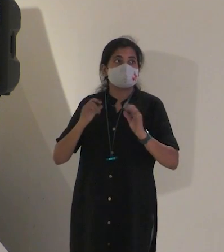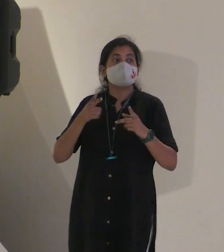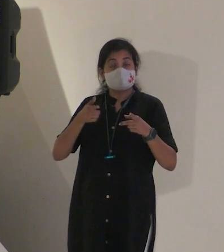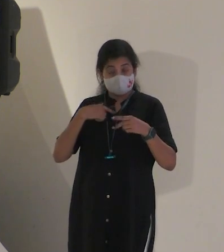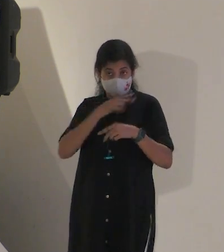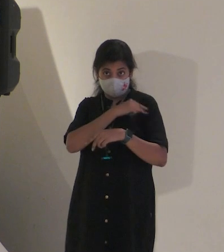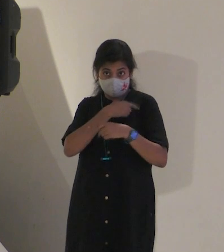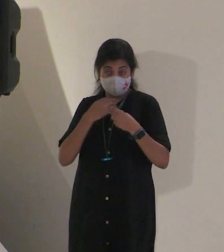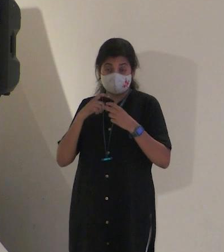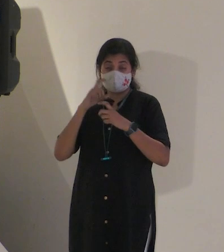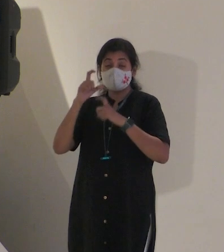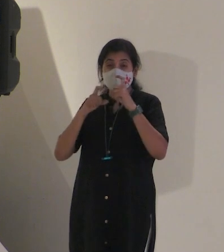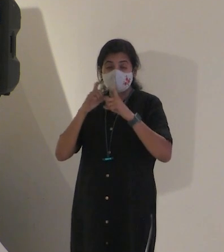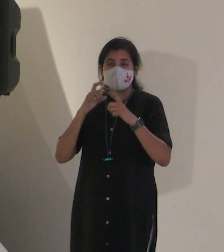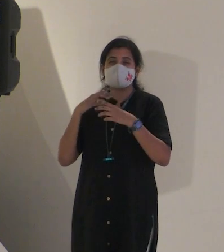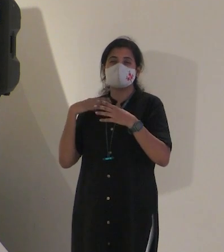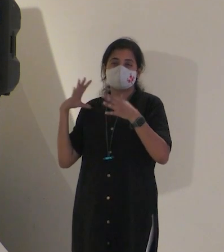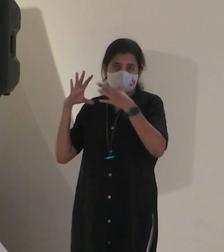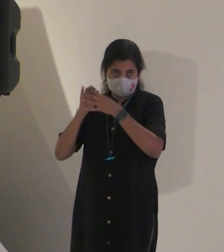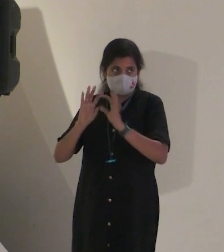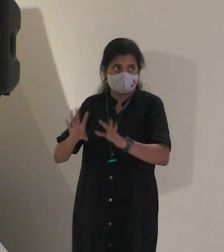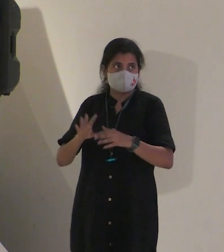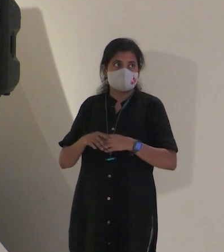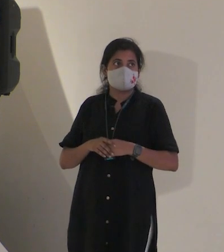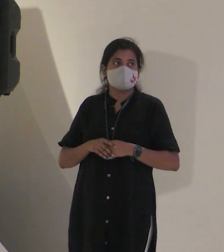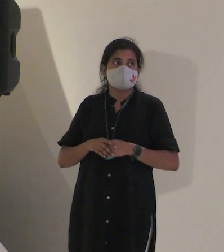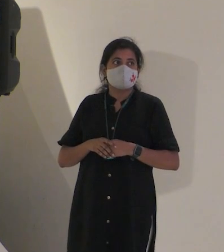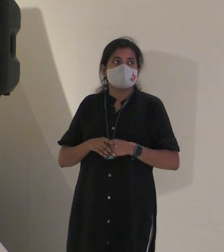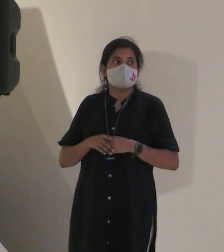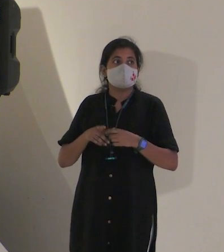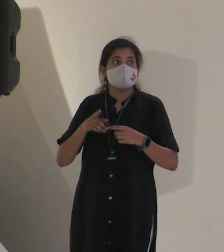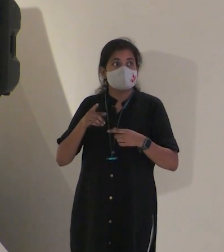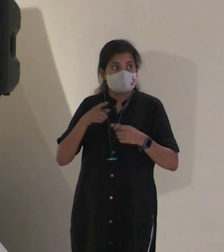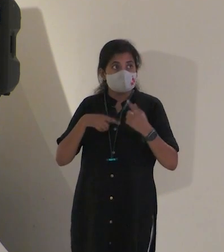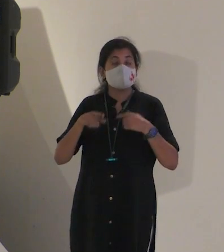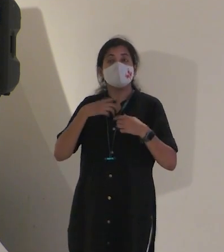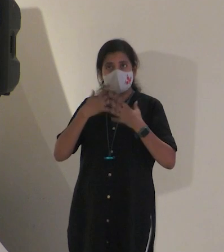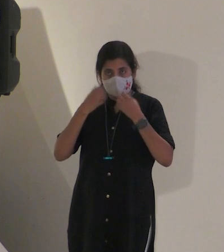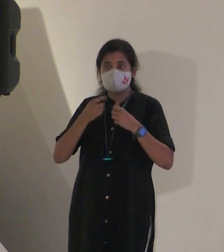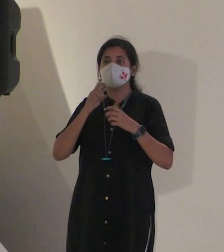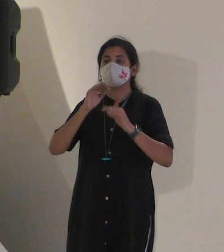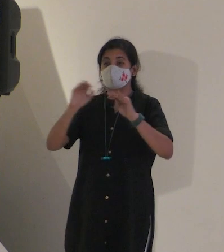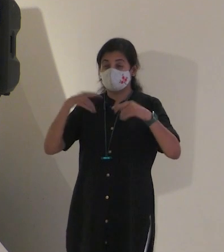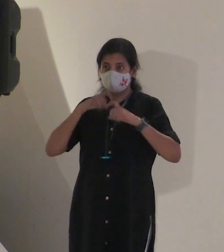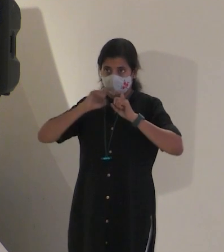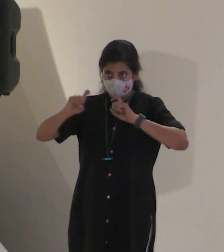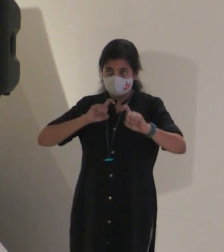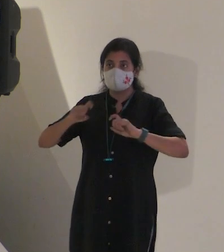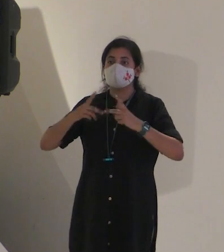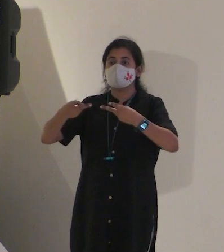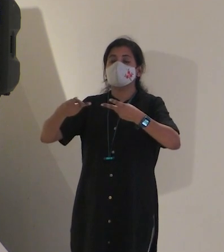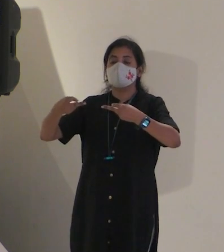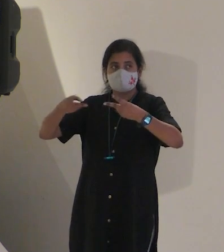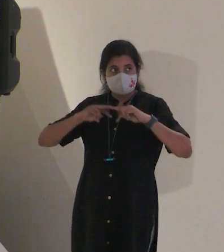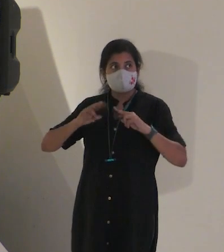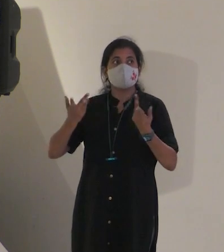a certain understanding of how the medicine should be taught. So can we actually ask the students to reflect? Can we ask